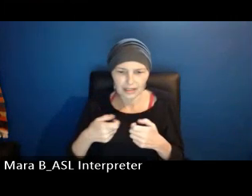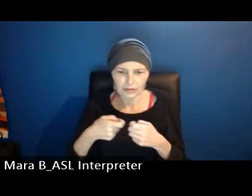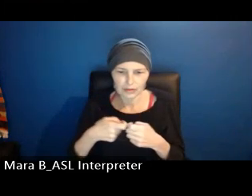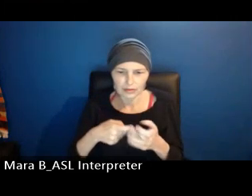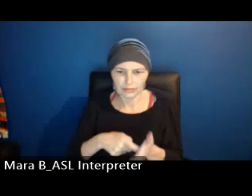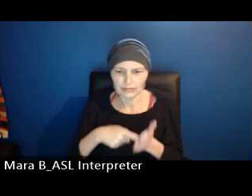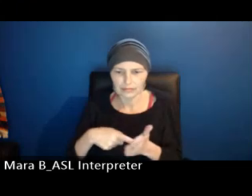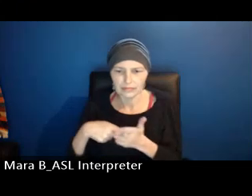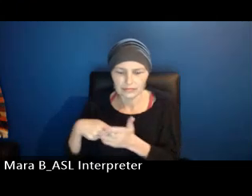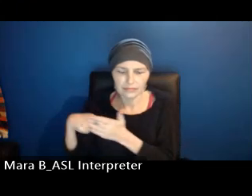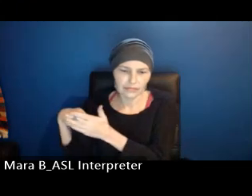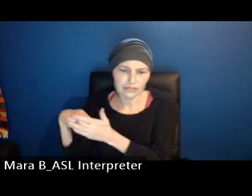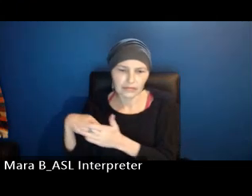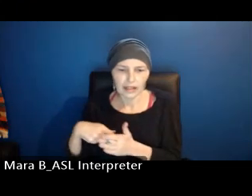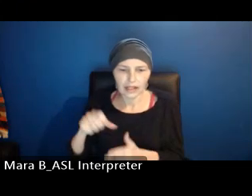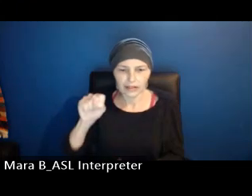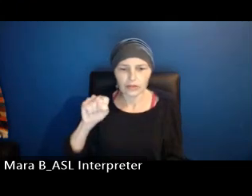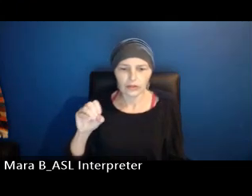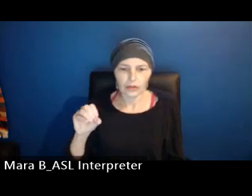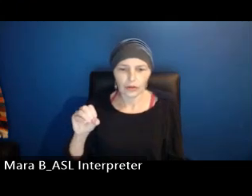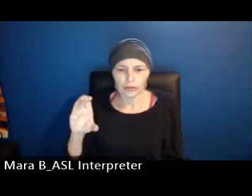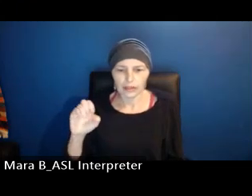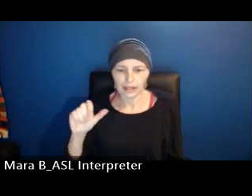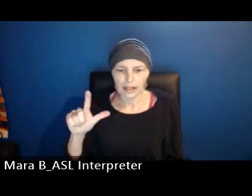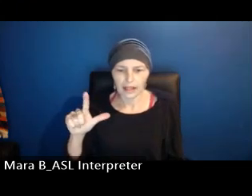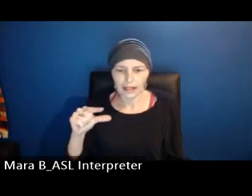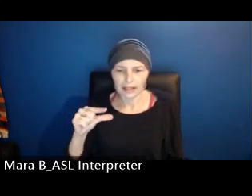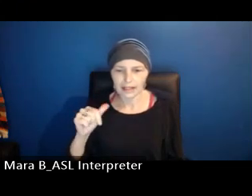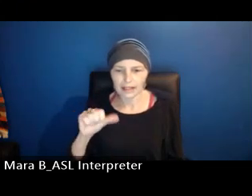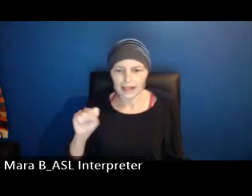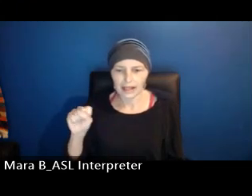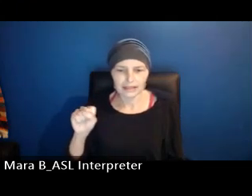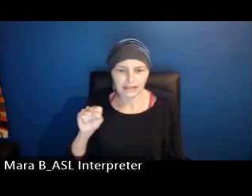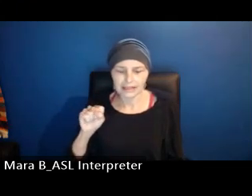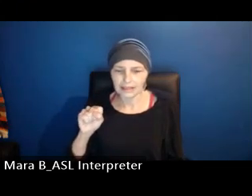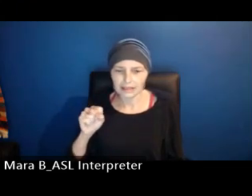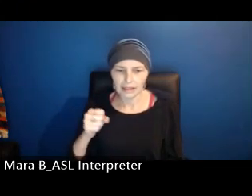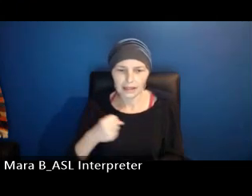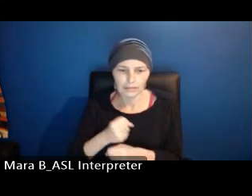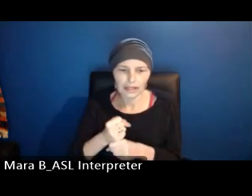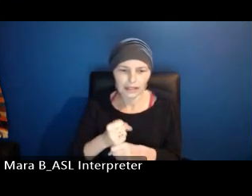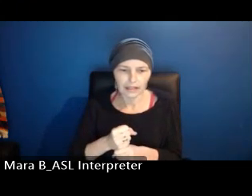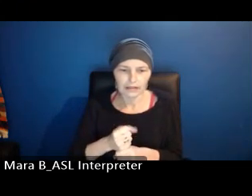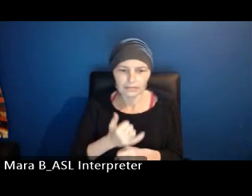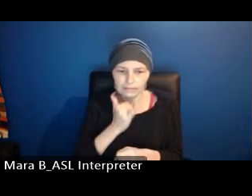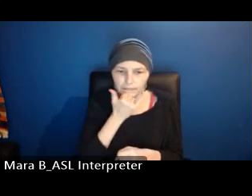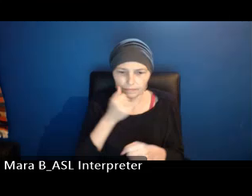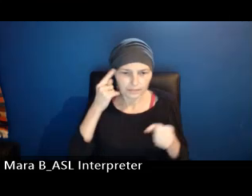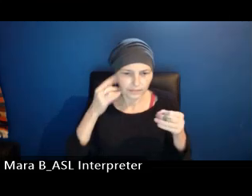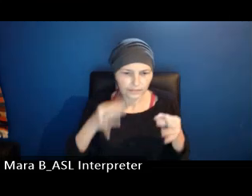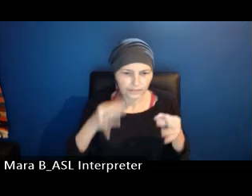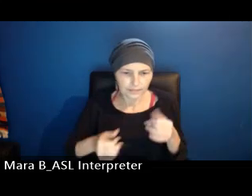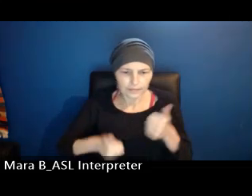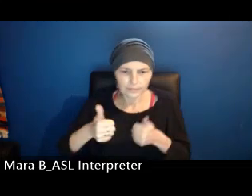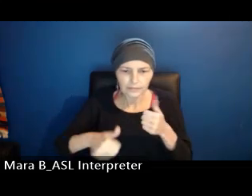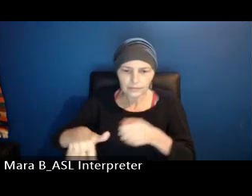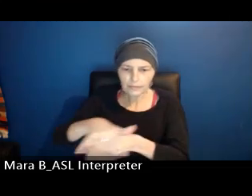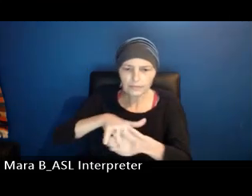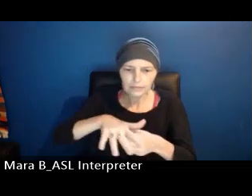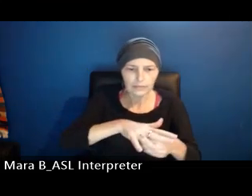that SoCalGas is not making the right decision in the neighborhoods that they're choosing for